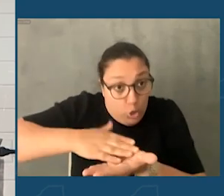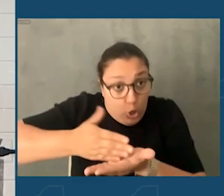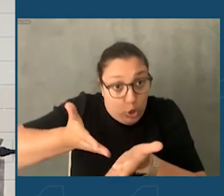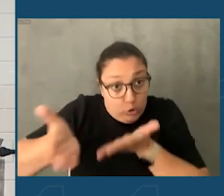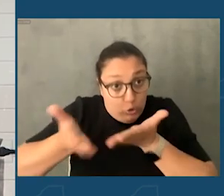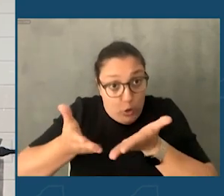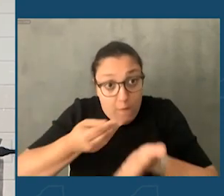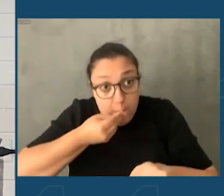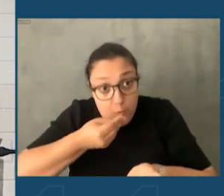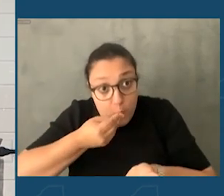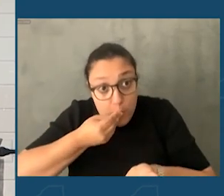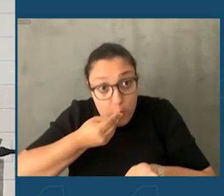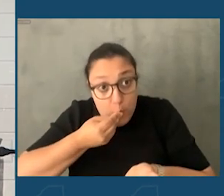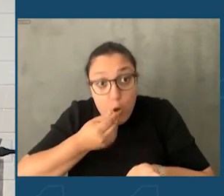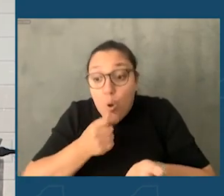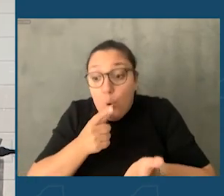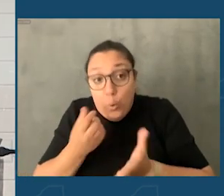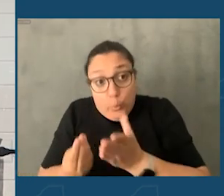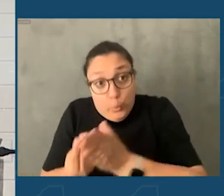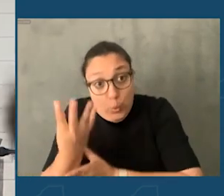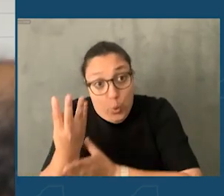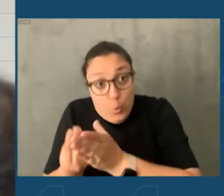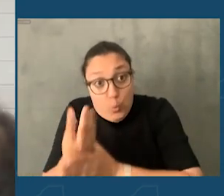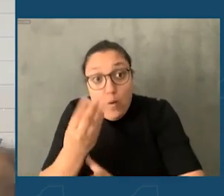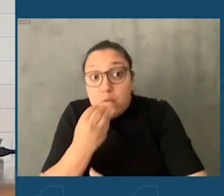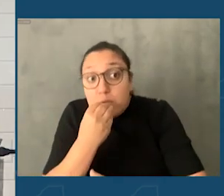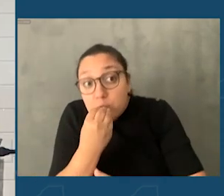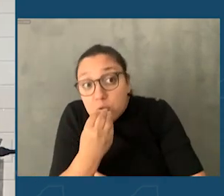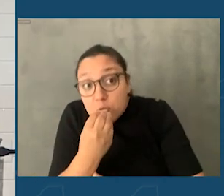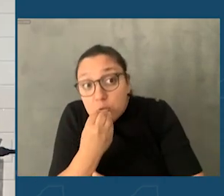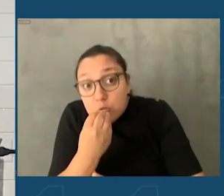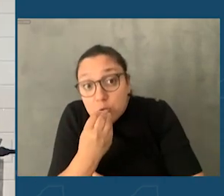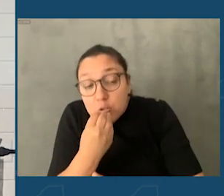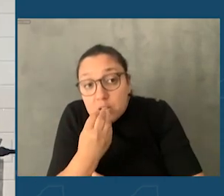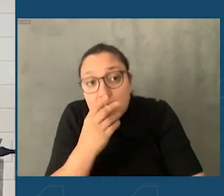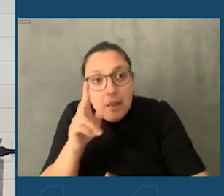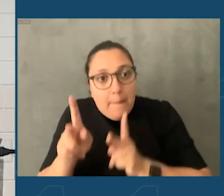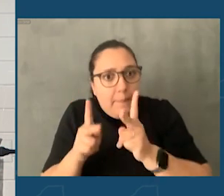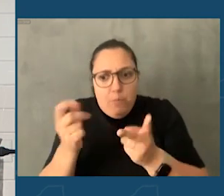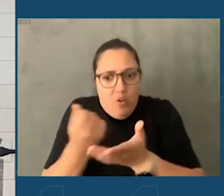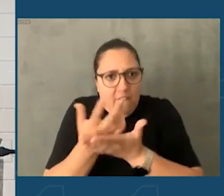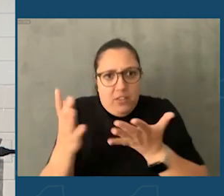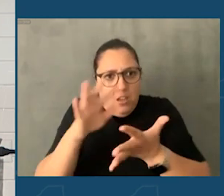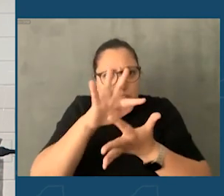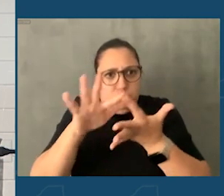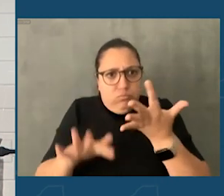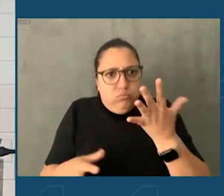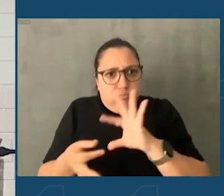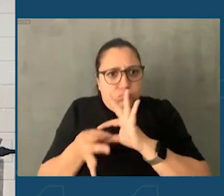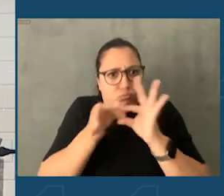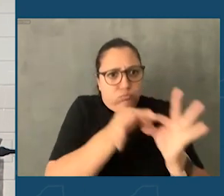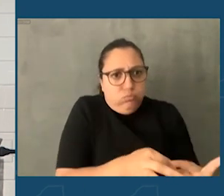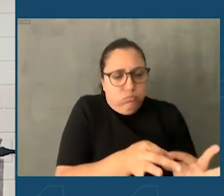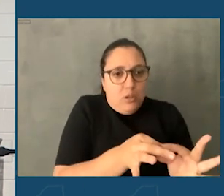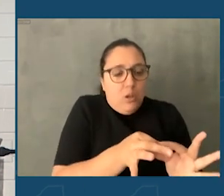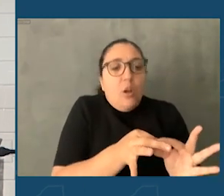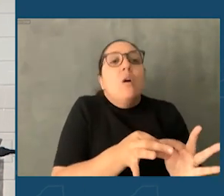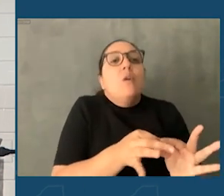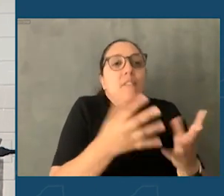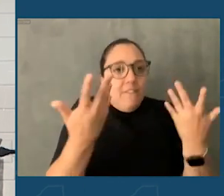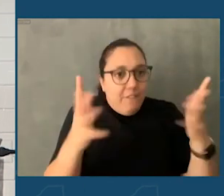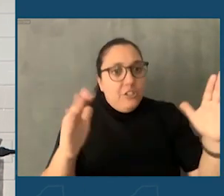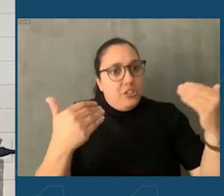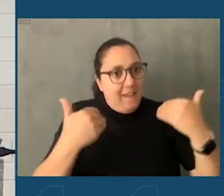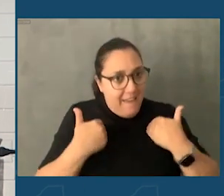the people who grew the food, the people who have everything to do with it, we have a solution